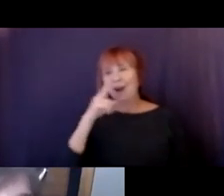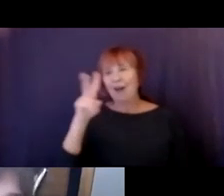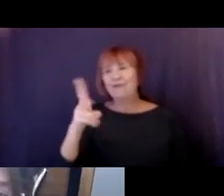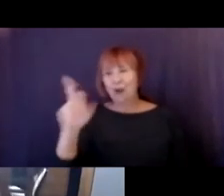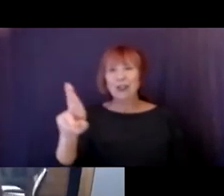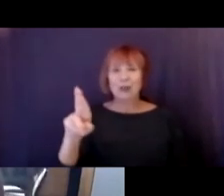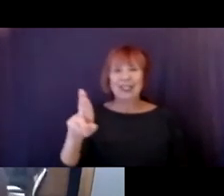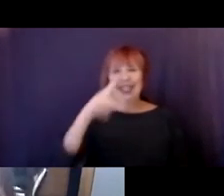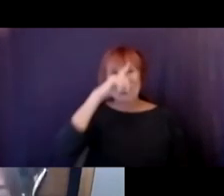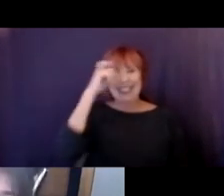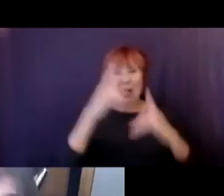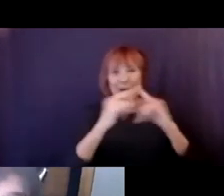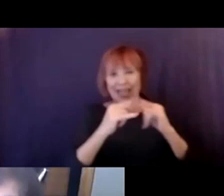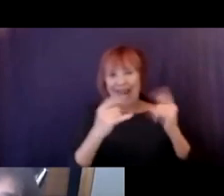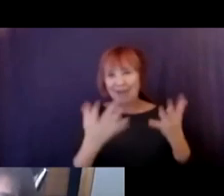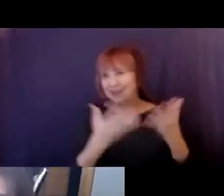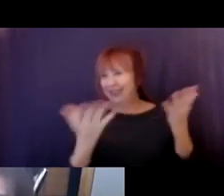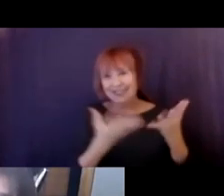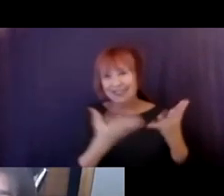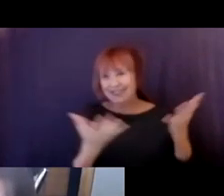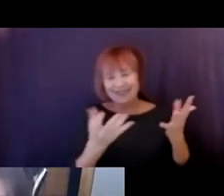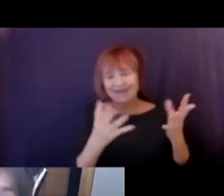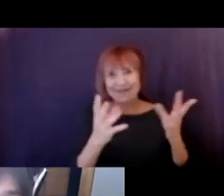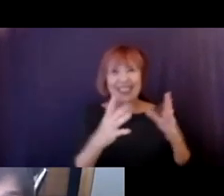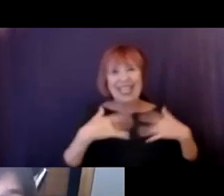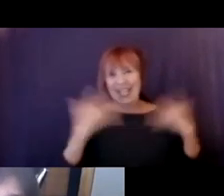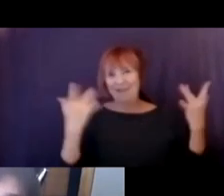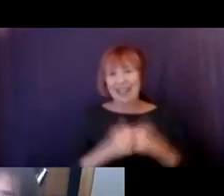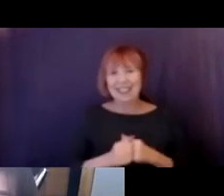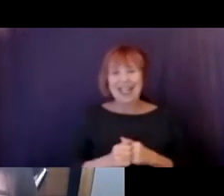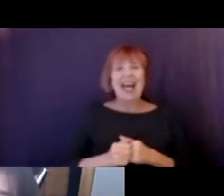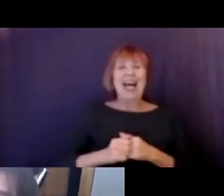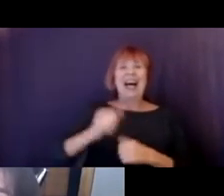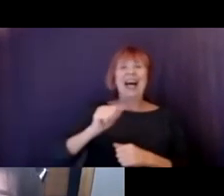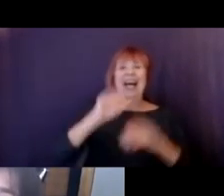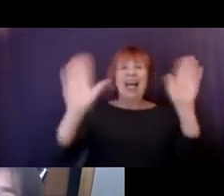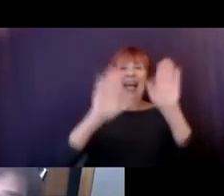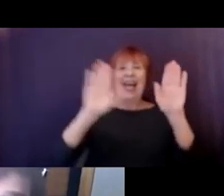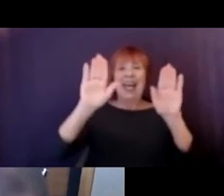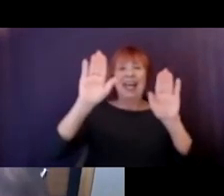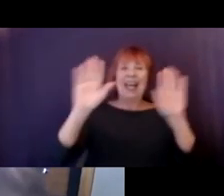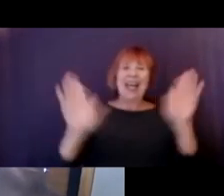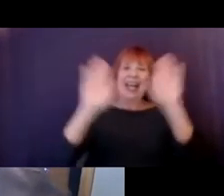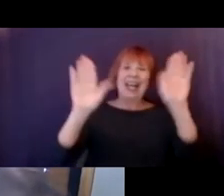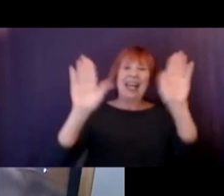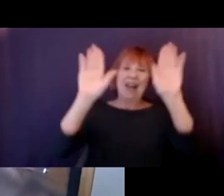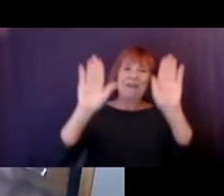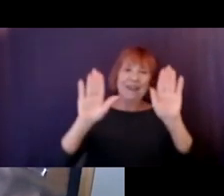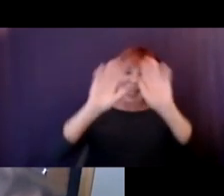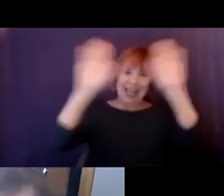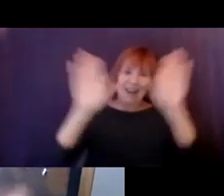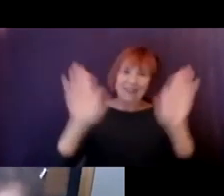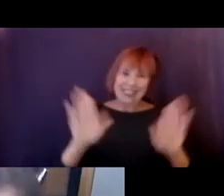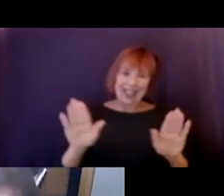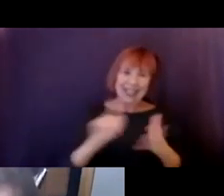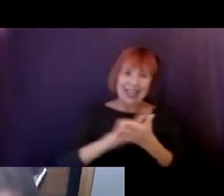And so every Sunday for 16 weeks, there's going to be different topics and webinars. And we had our first one